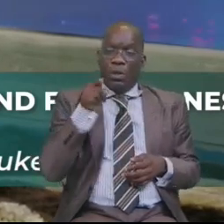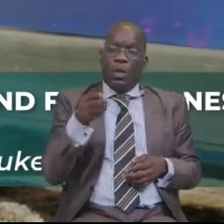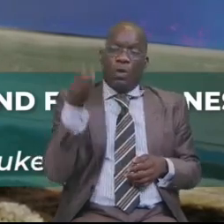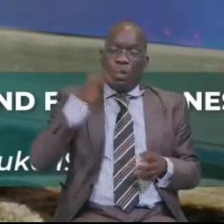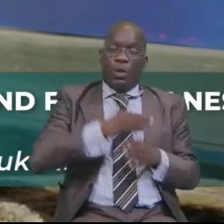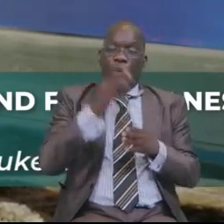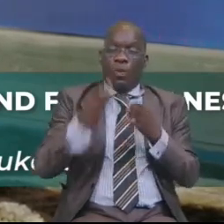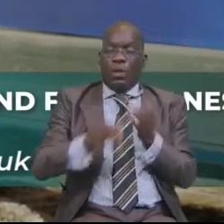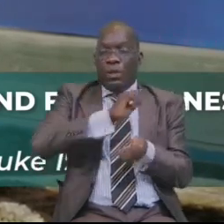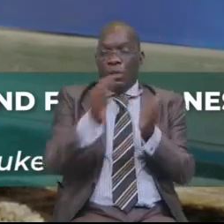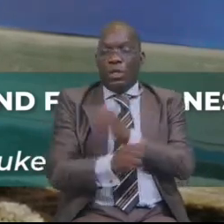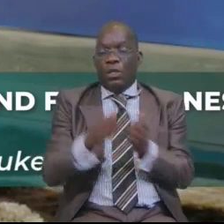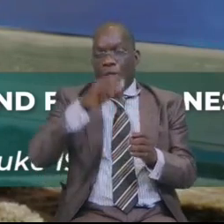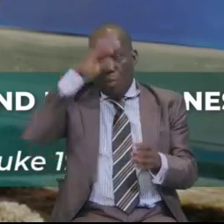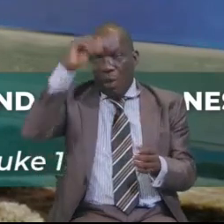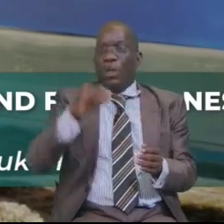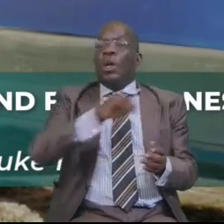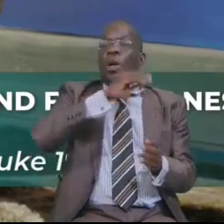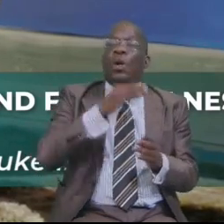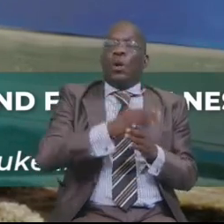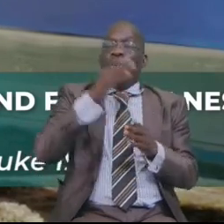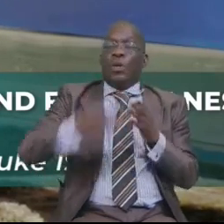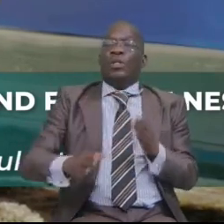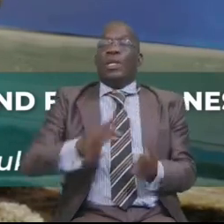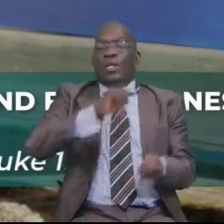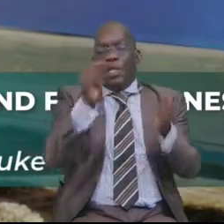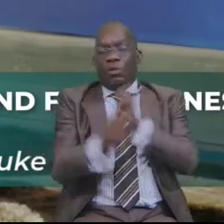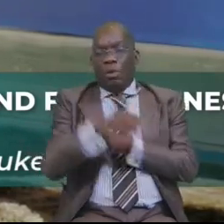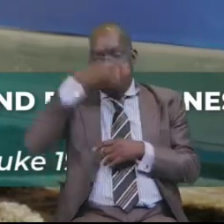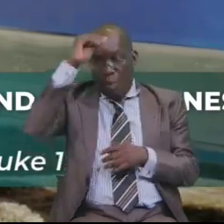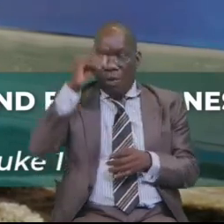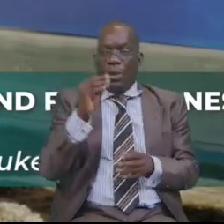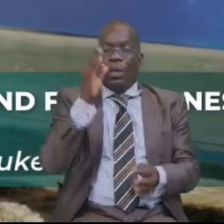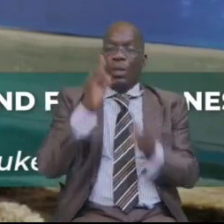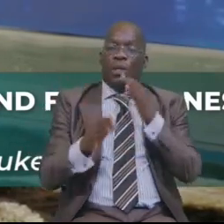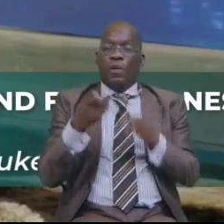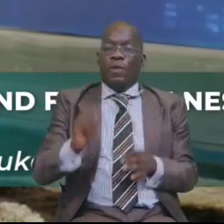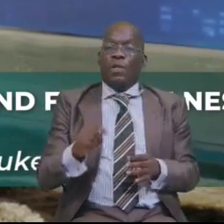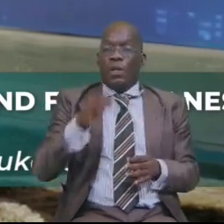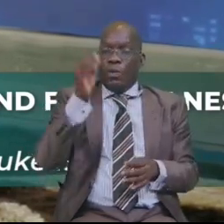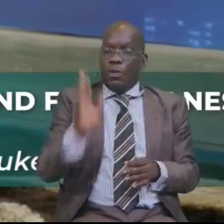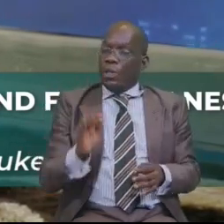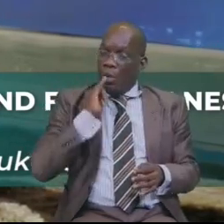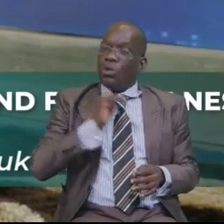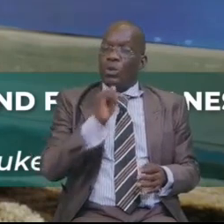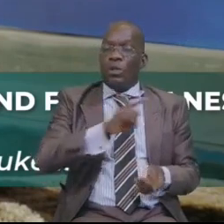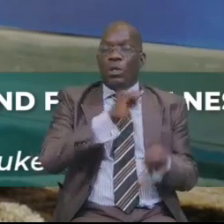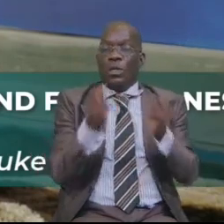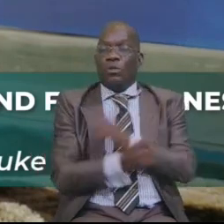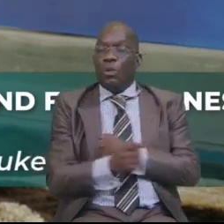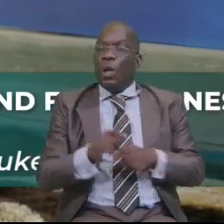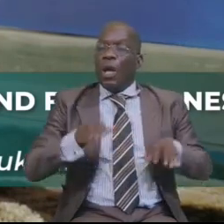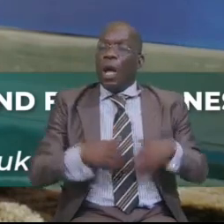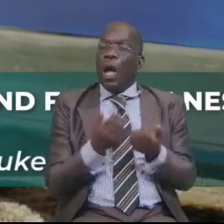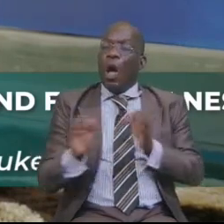now, a totally transformed now, a man now. If the preacher is not transformed, how are we going to